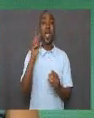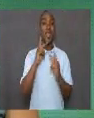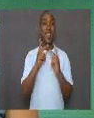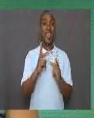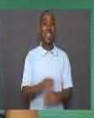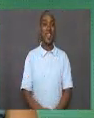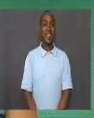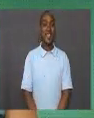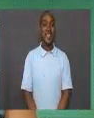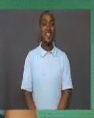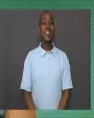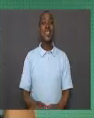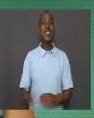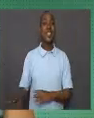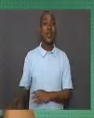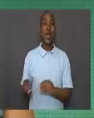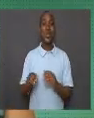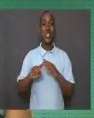us begin, students.